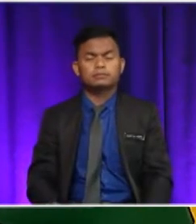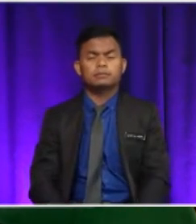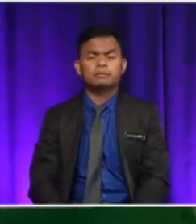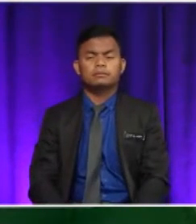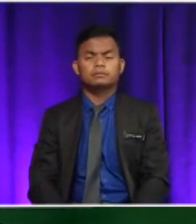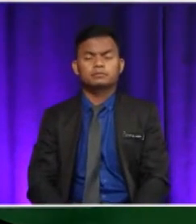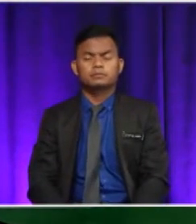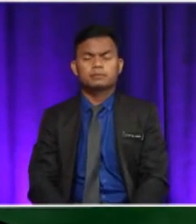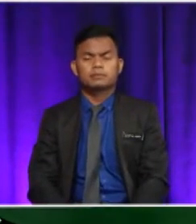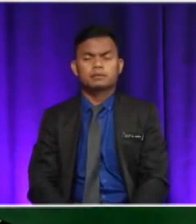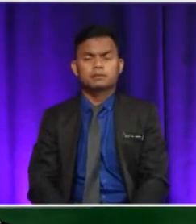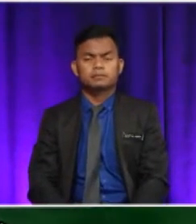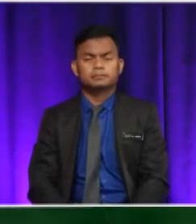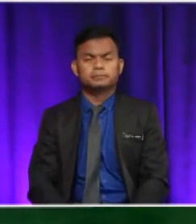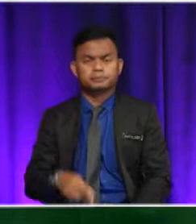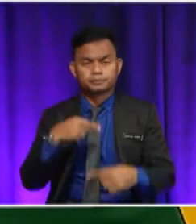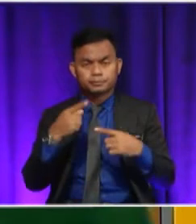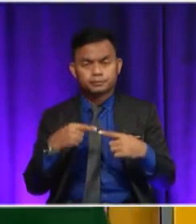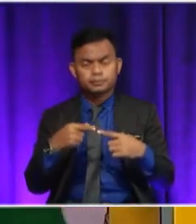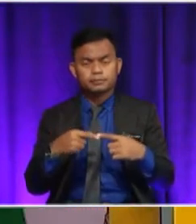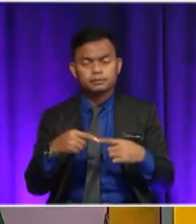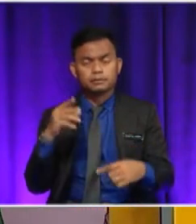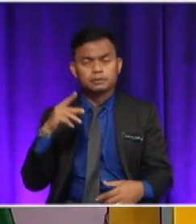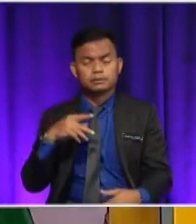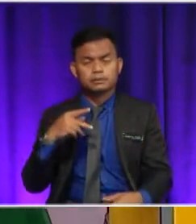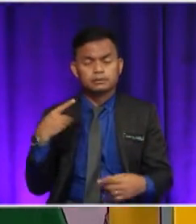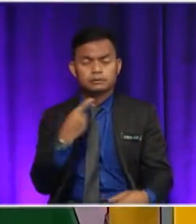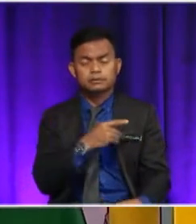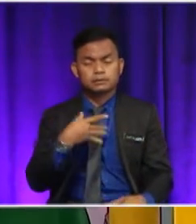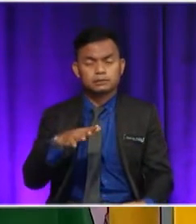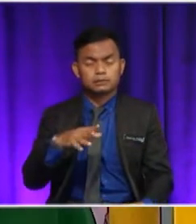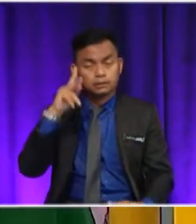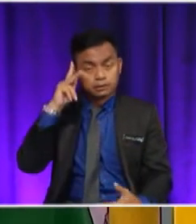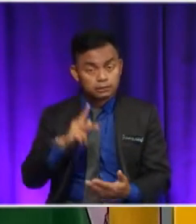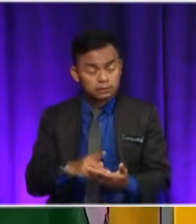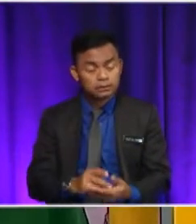text. When we identify, we need to make sure that the answer is here.